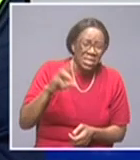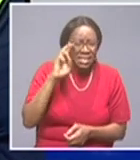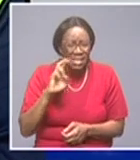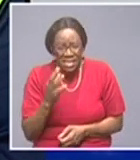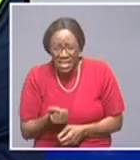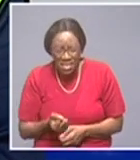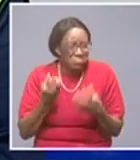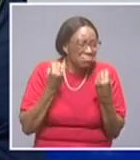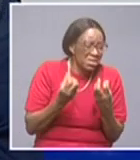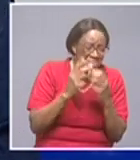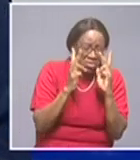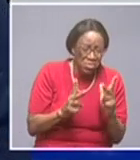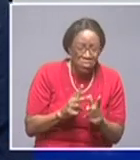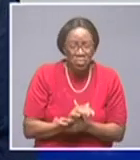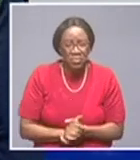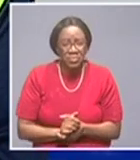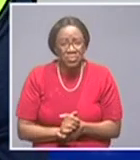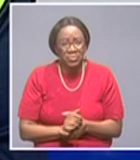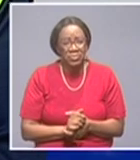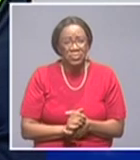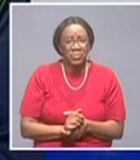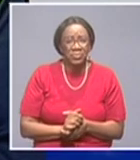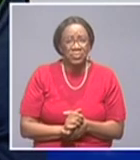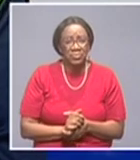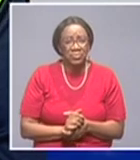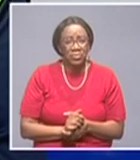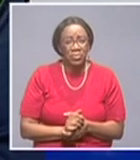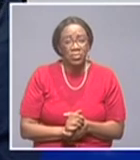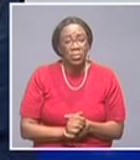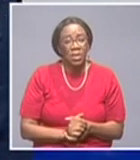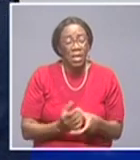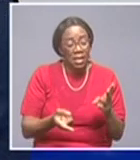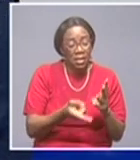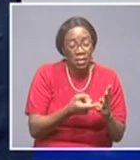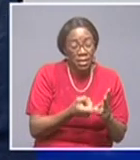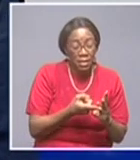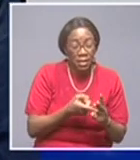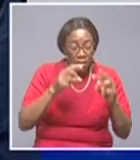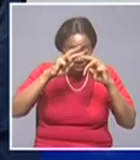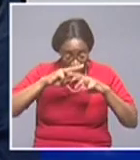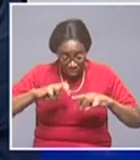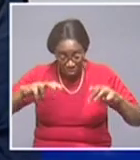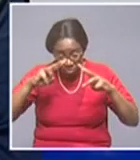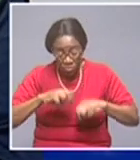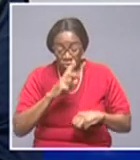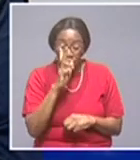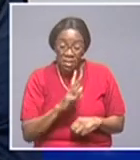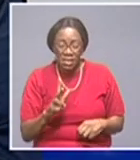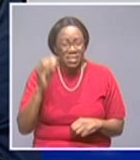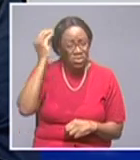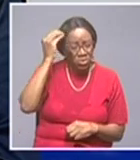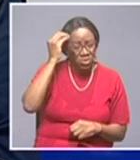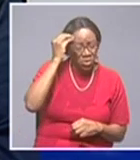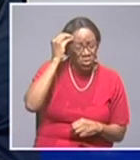the academic and also the researchers, when you do your sample, you need to know it must be based on the